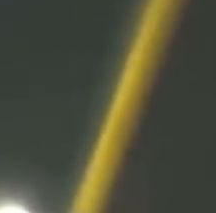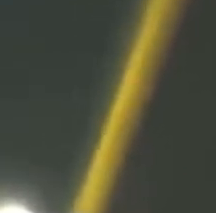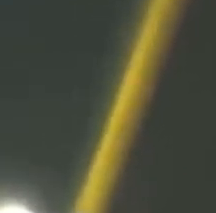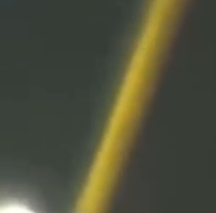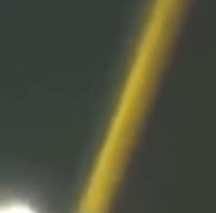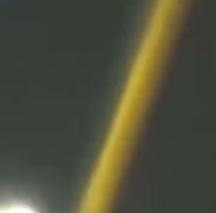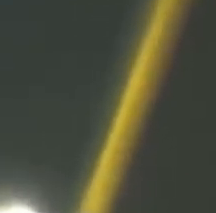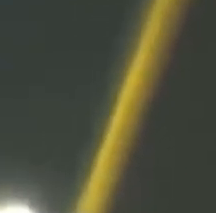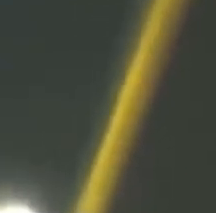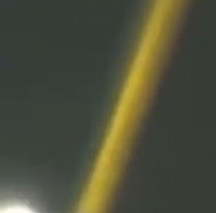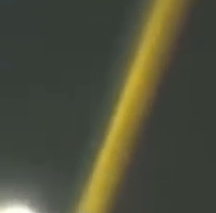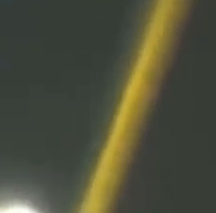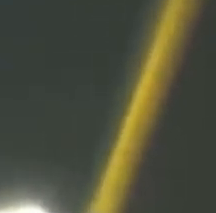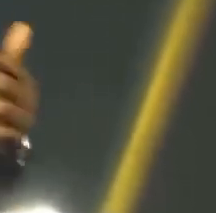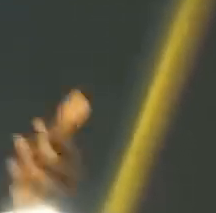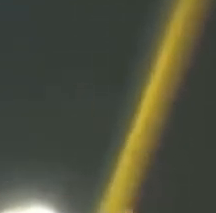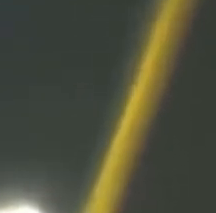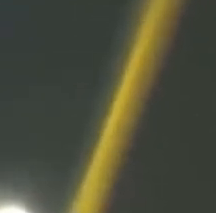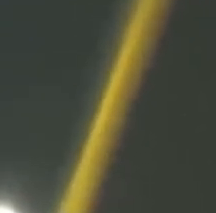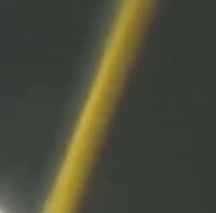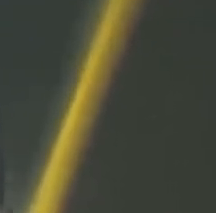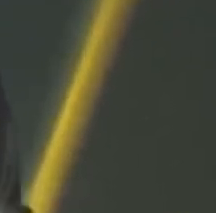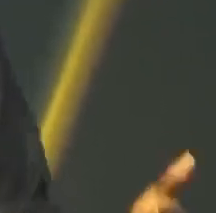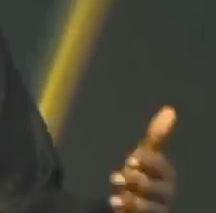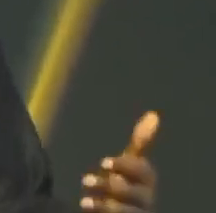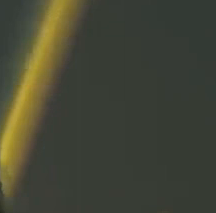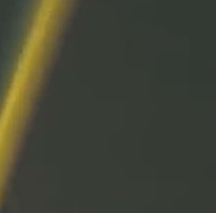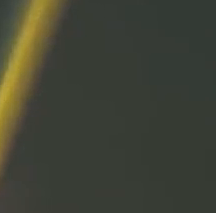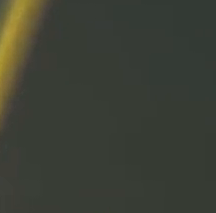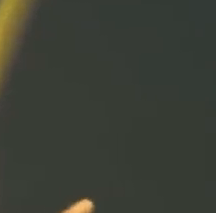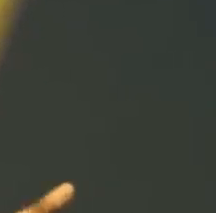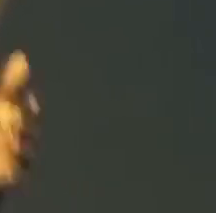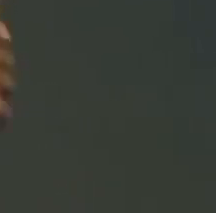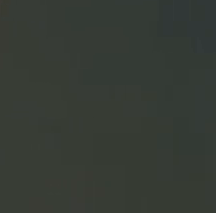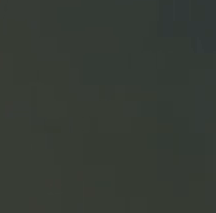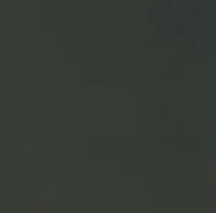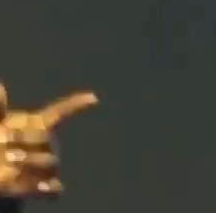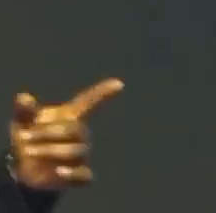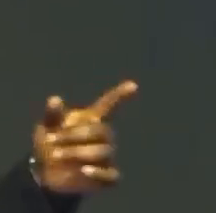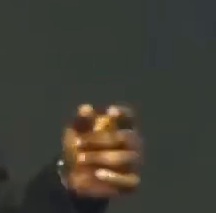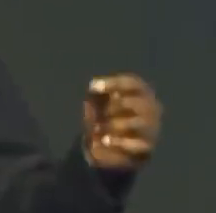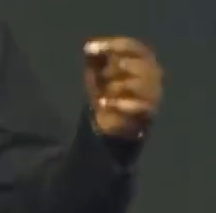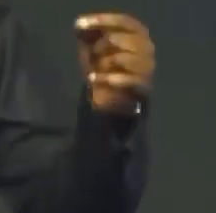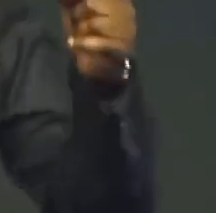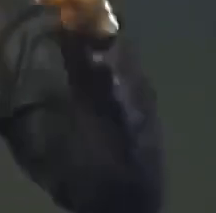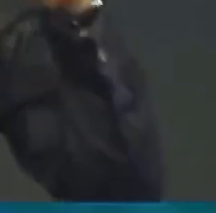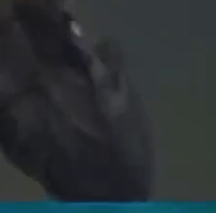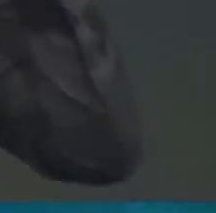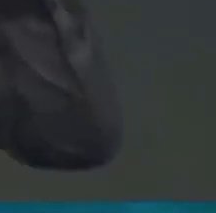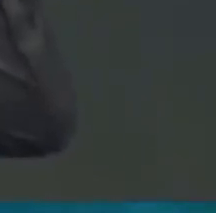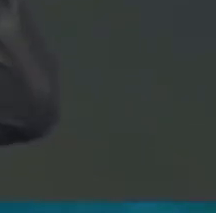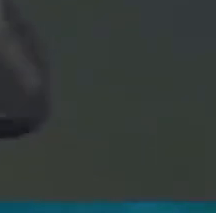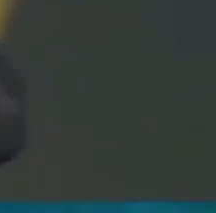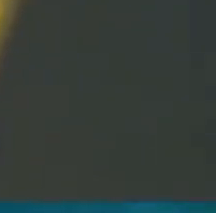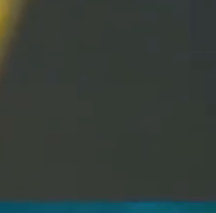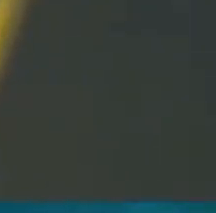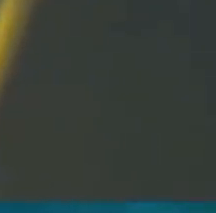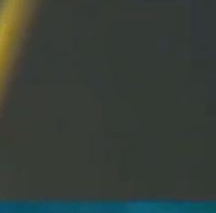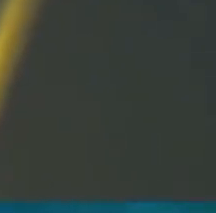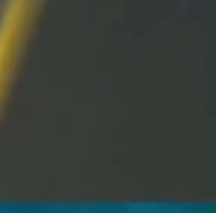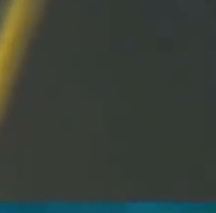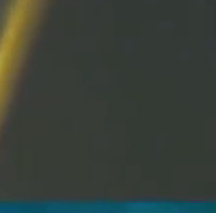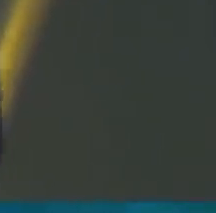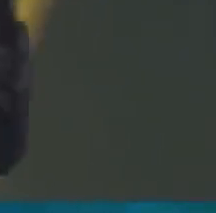generically call the voice of God. In fact, Hebrews chapter 1 and verse 1, it says, God who in sundry